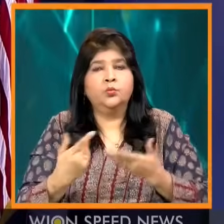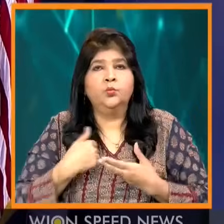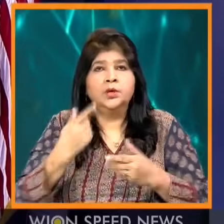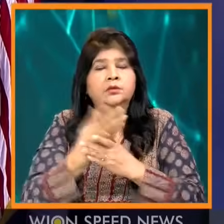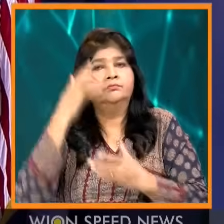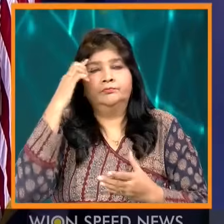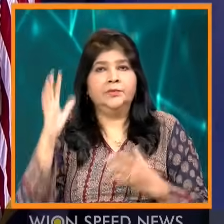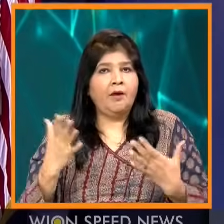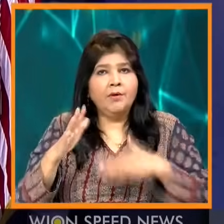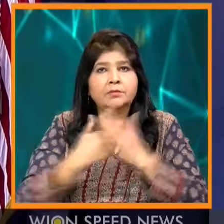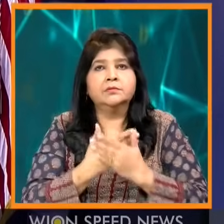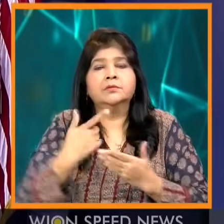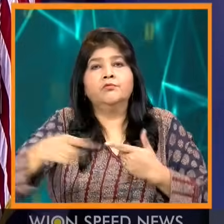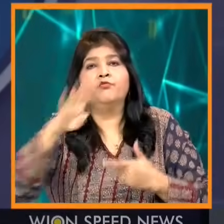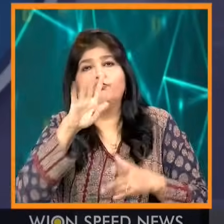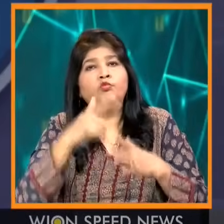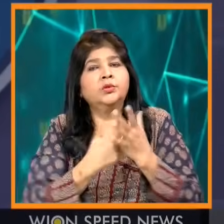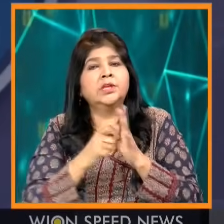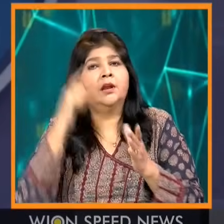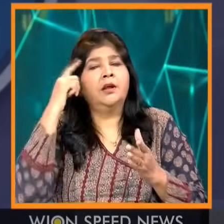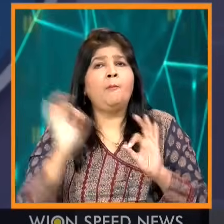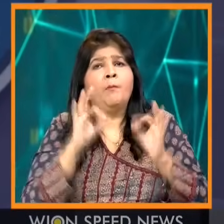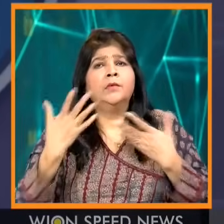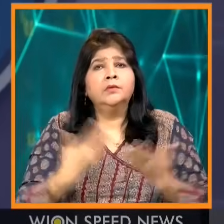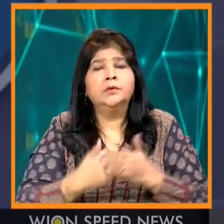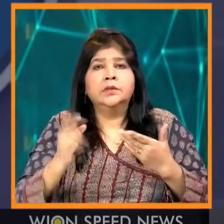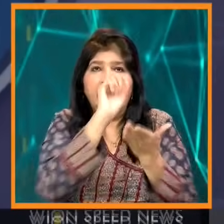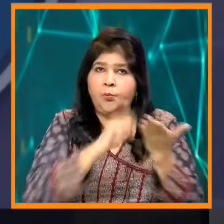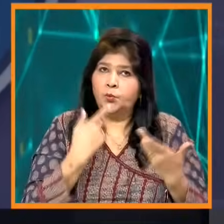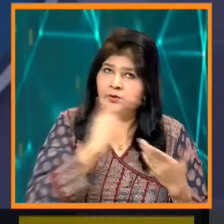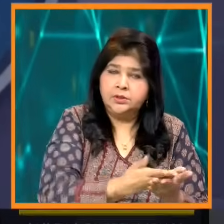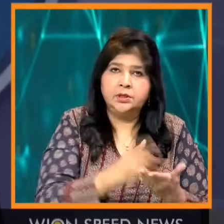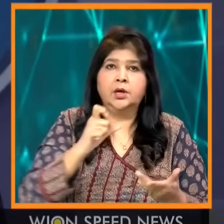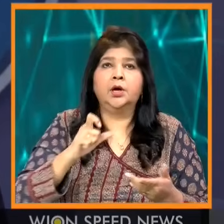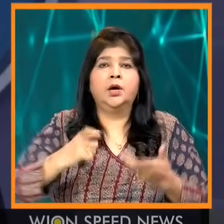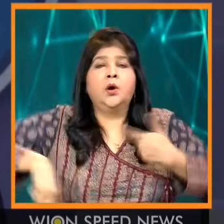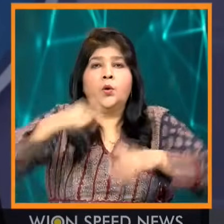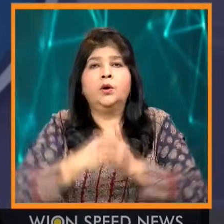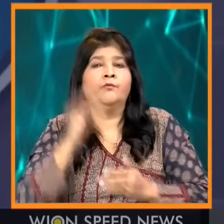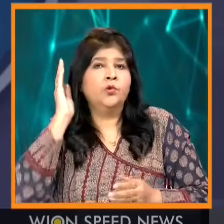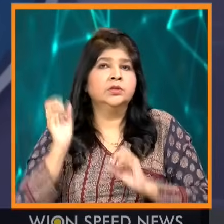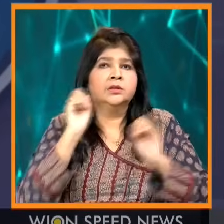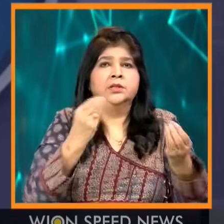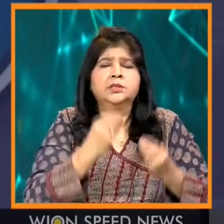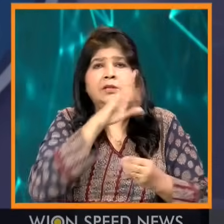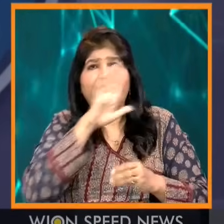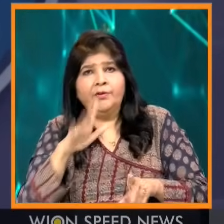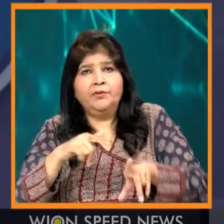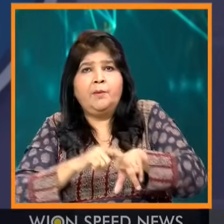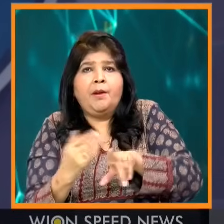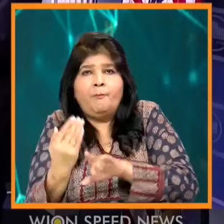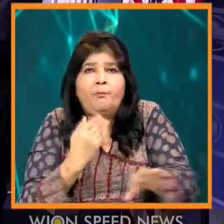were unaware of this until the 4th of January. And reports also say that the Congress was informed just 15